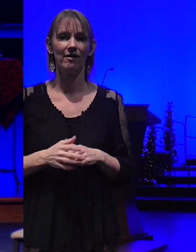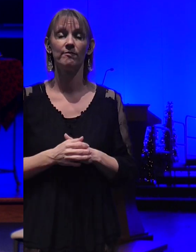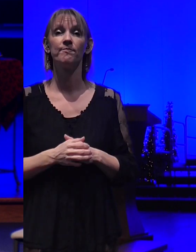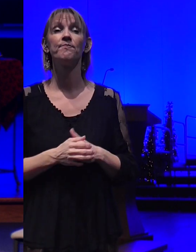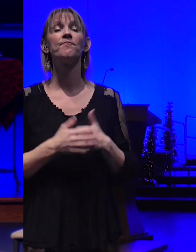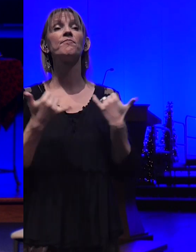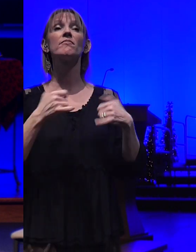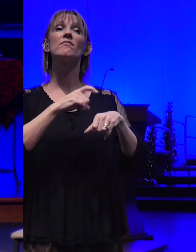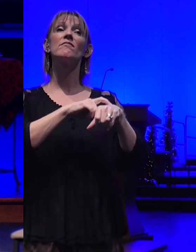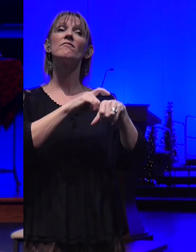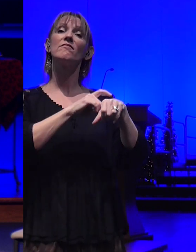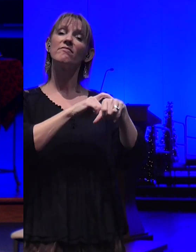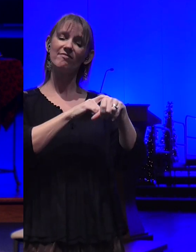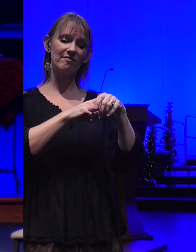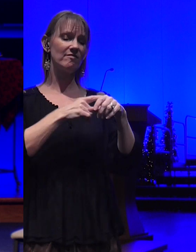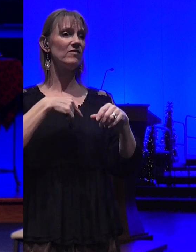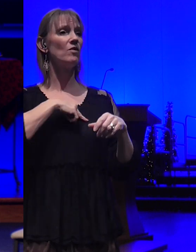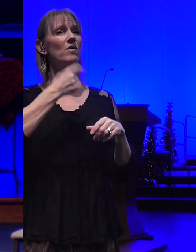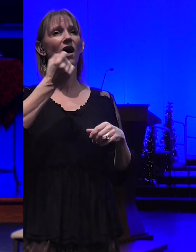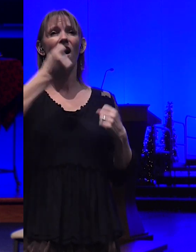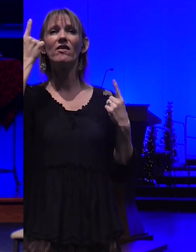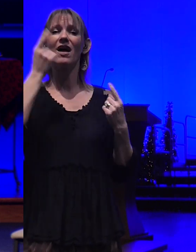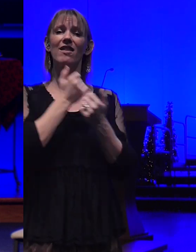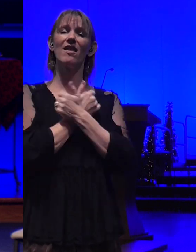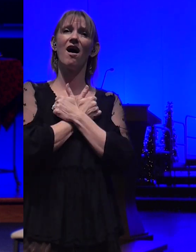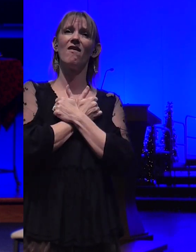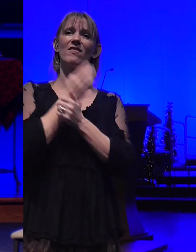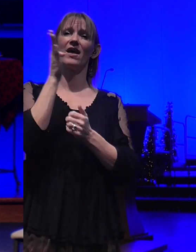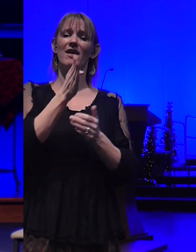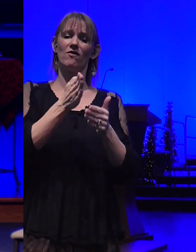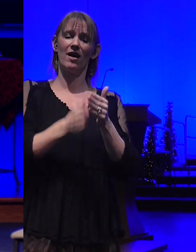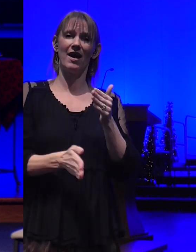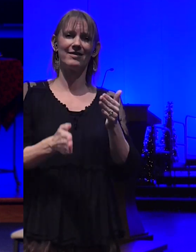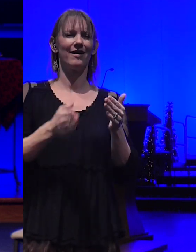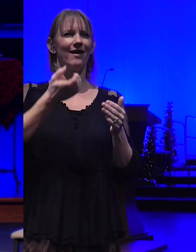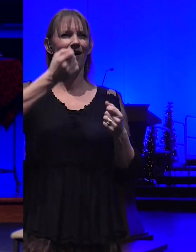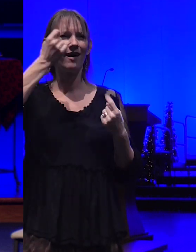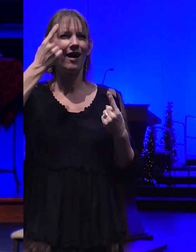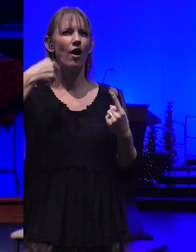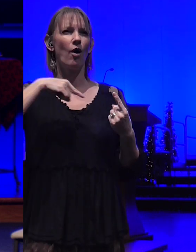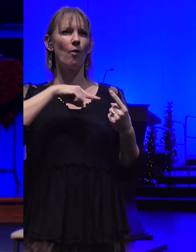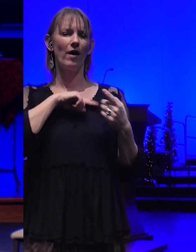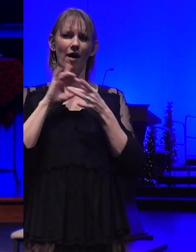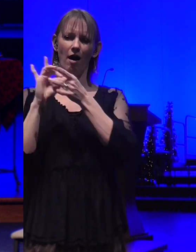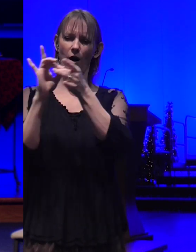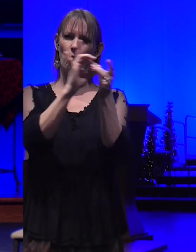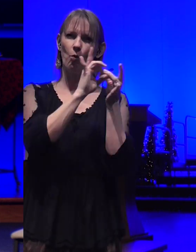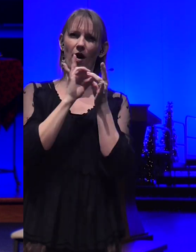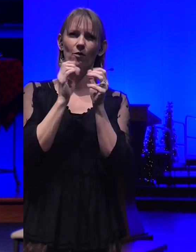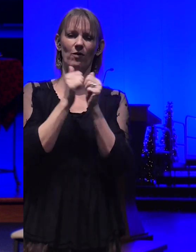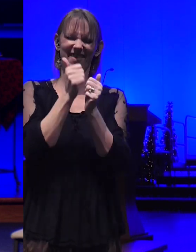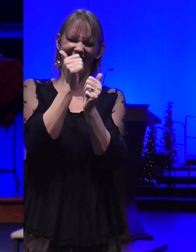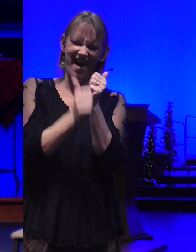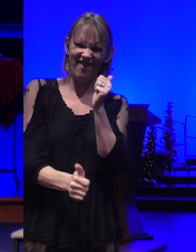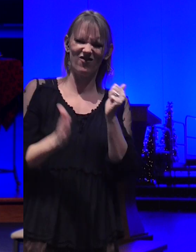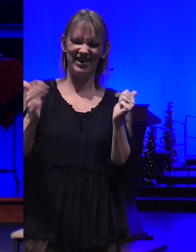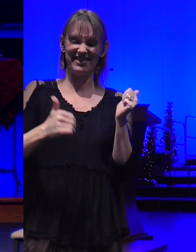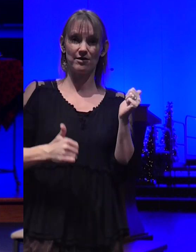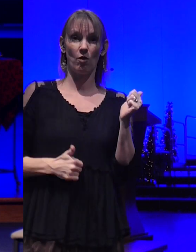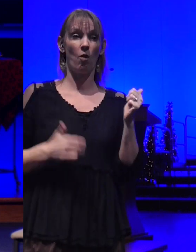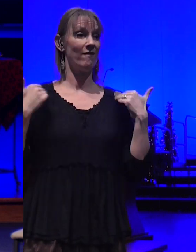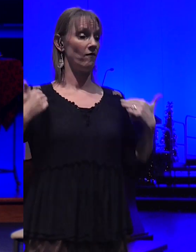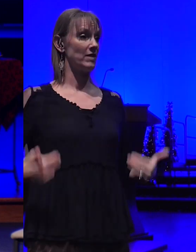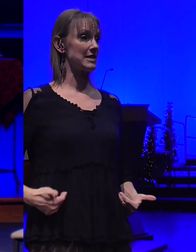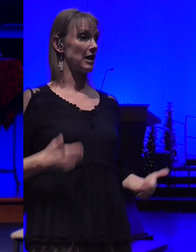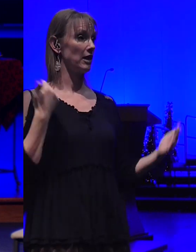And at this time, as we understand unending love, we know we're always one with every soul that's ever been. We may not be in physical